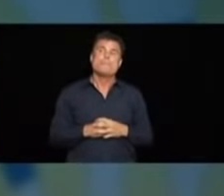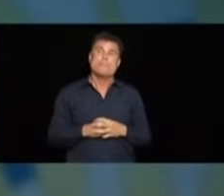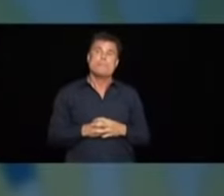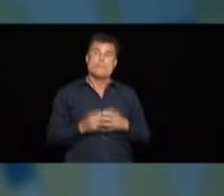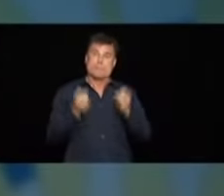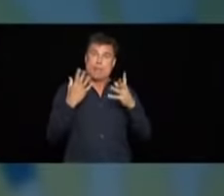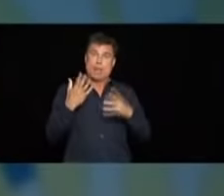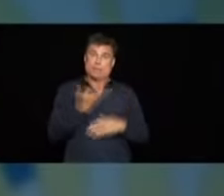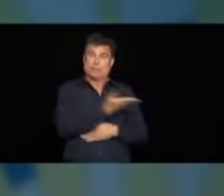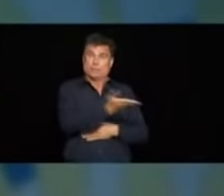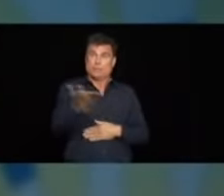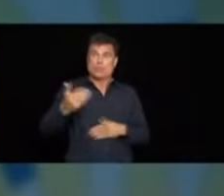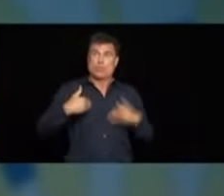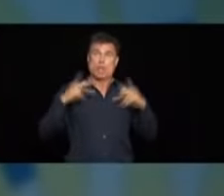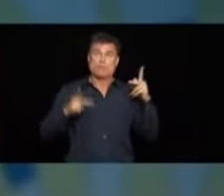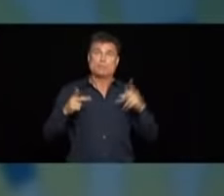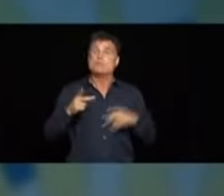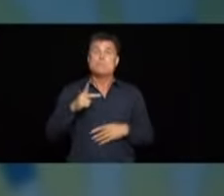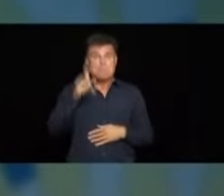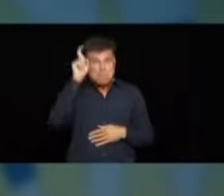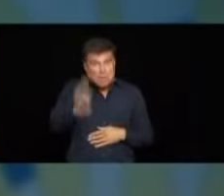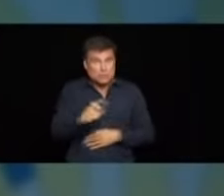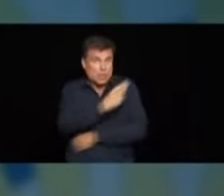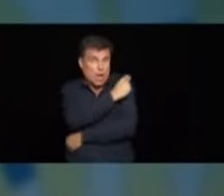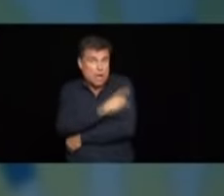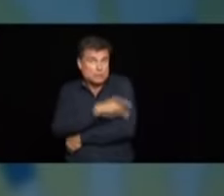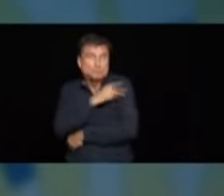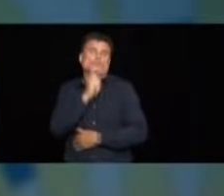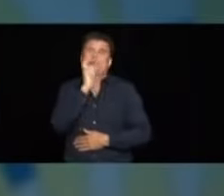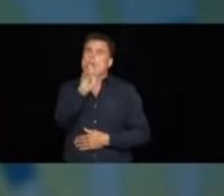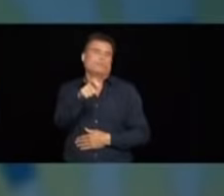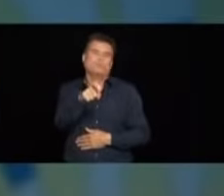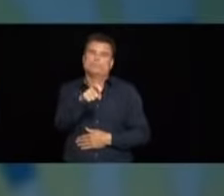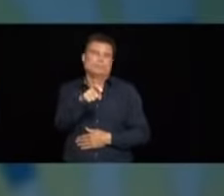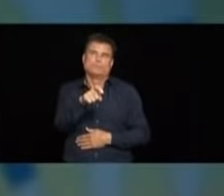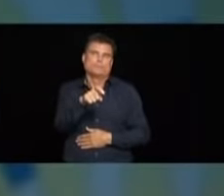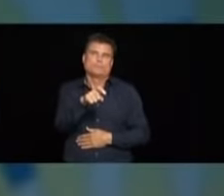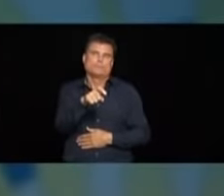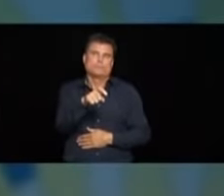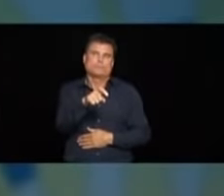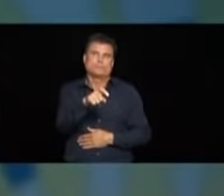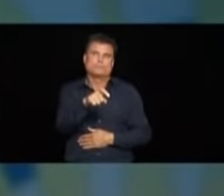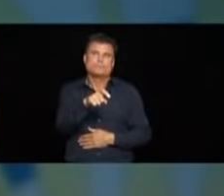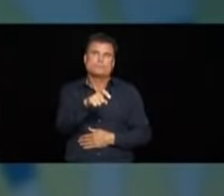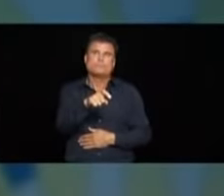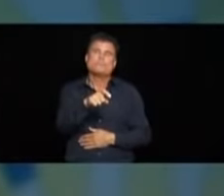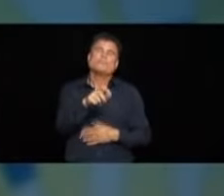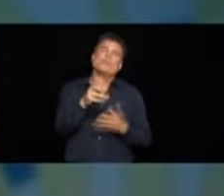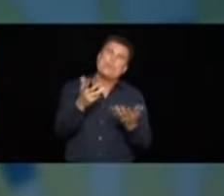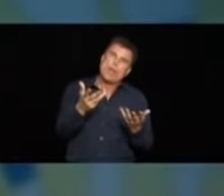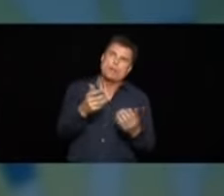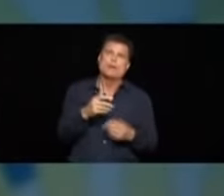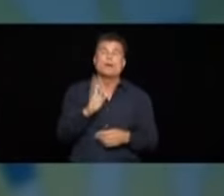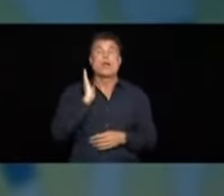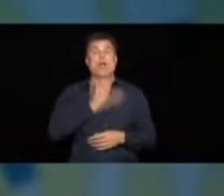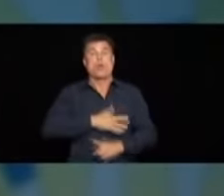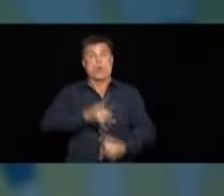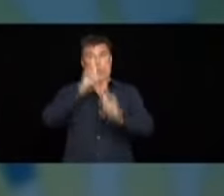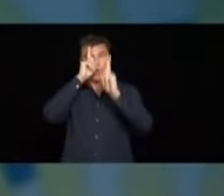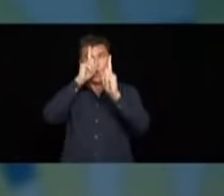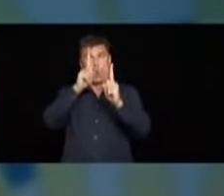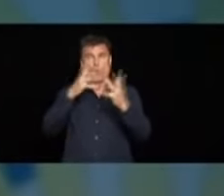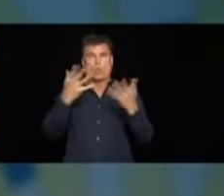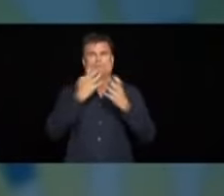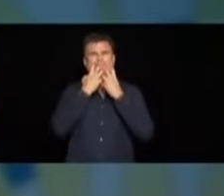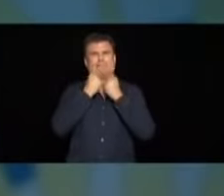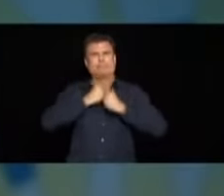low. And we know from the very beginning, one of the important considerations with this pandemic is making sure that we protect our healthcare